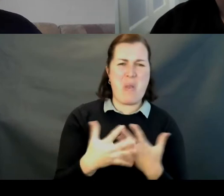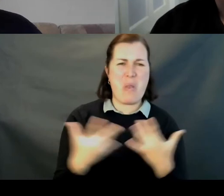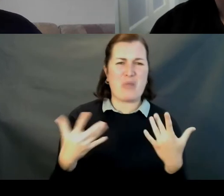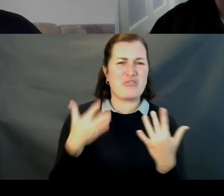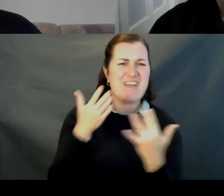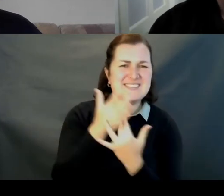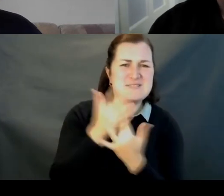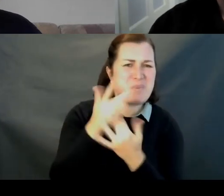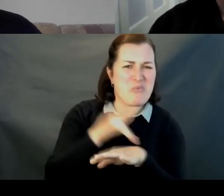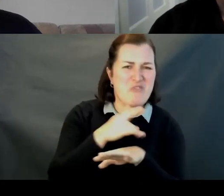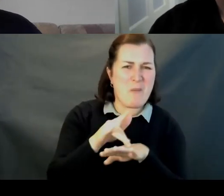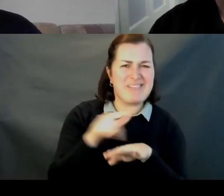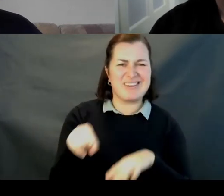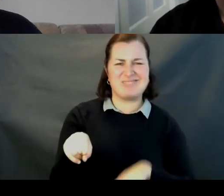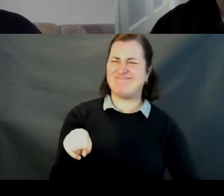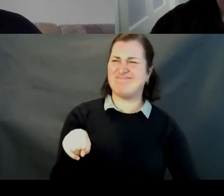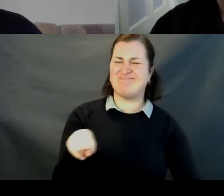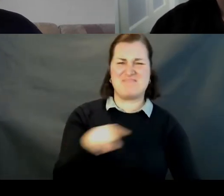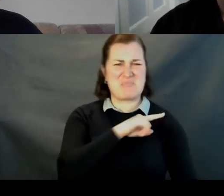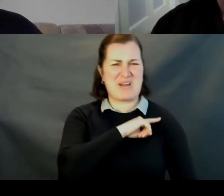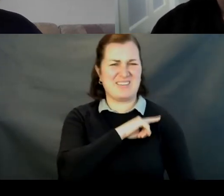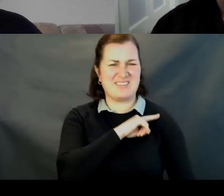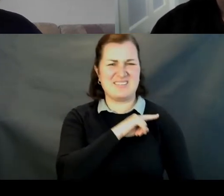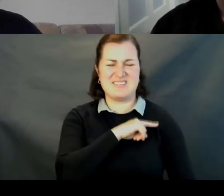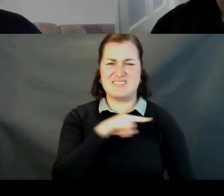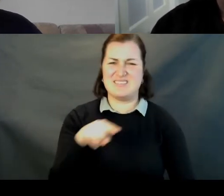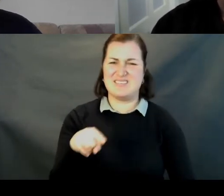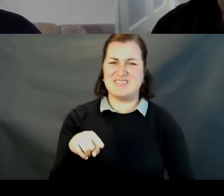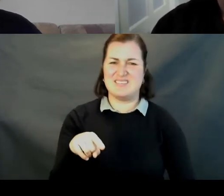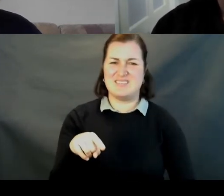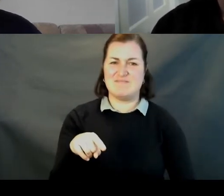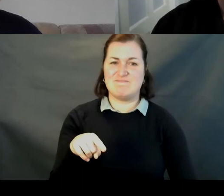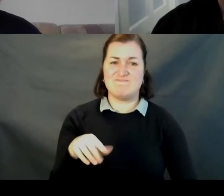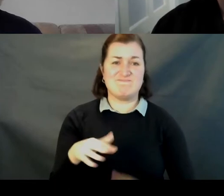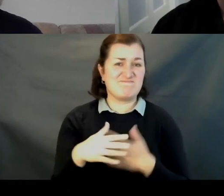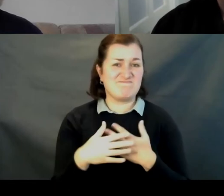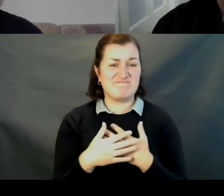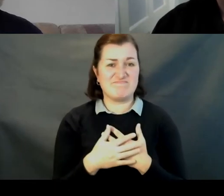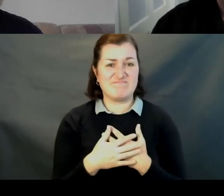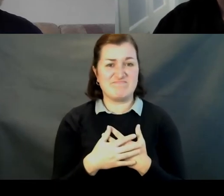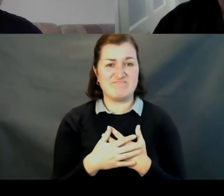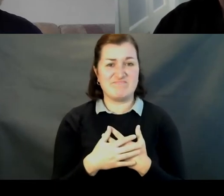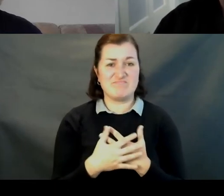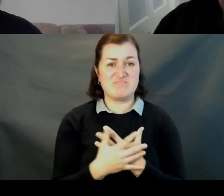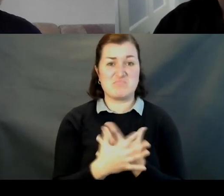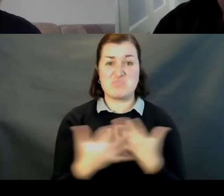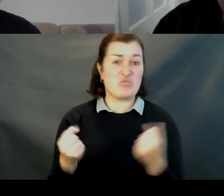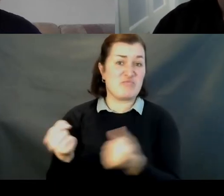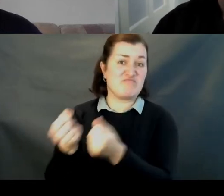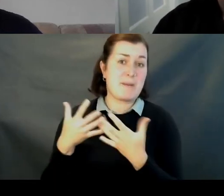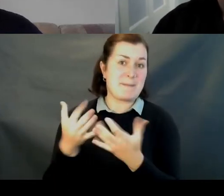obviously the questions of why is that. At the same time, a lot of people say that we don't have the audiences